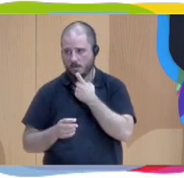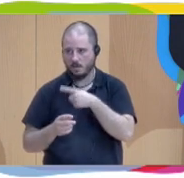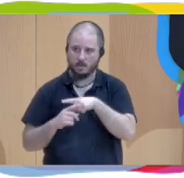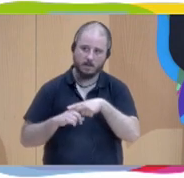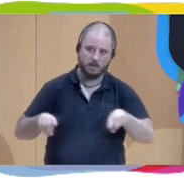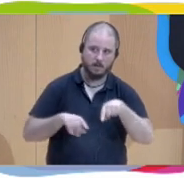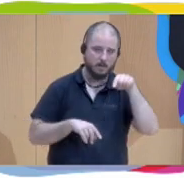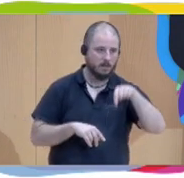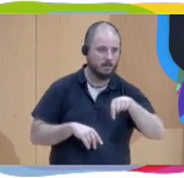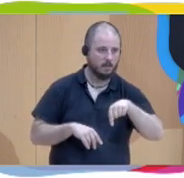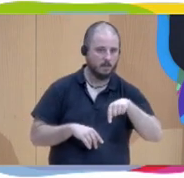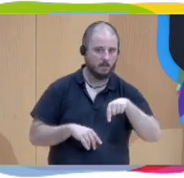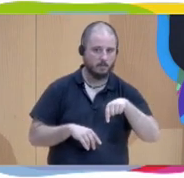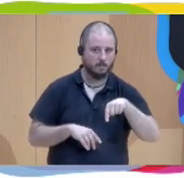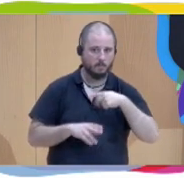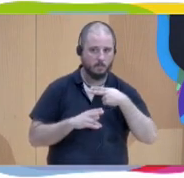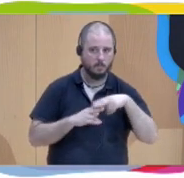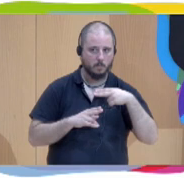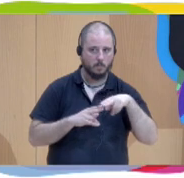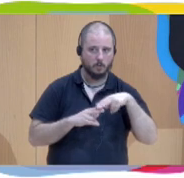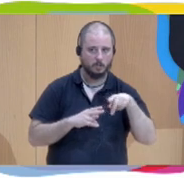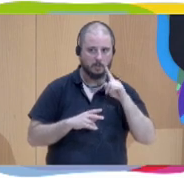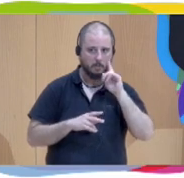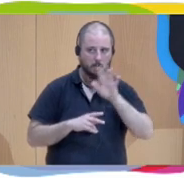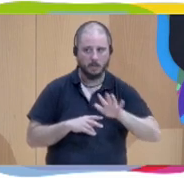aquí esas políticas similares?